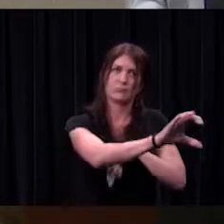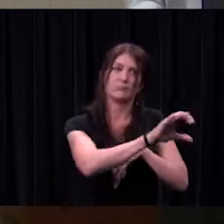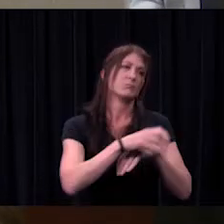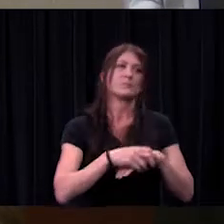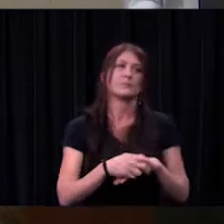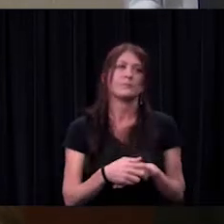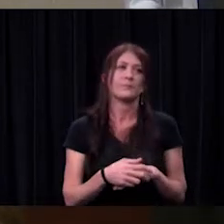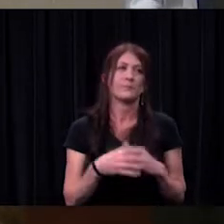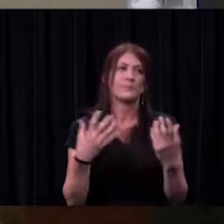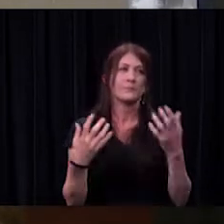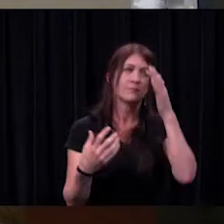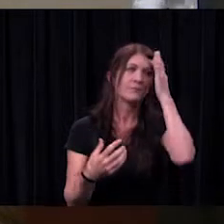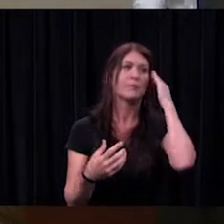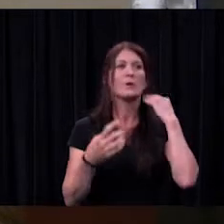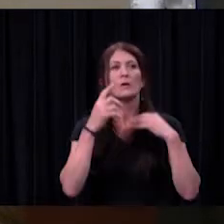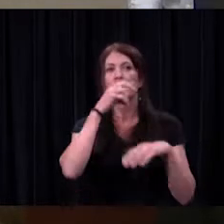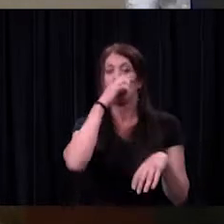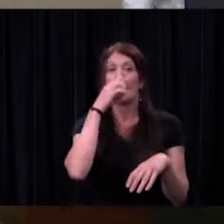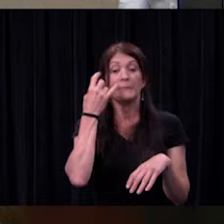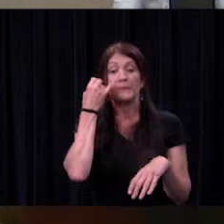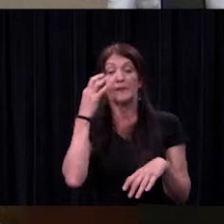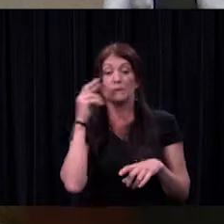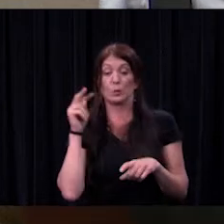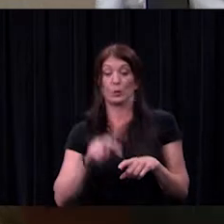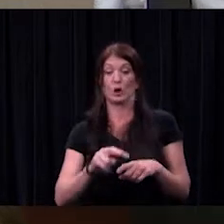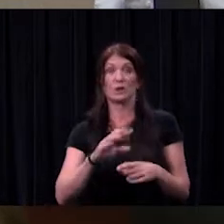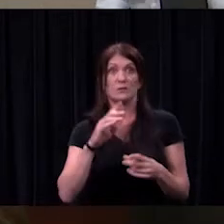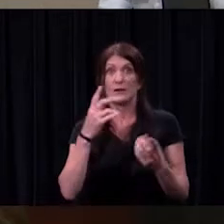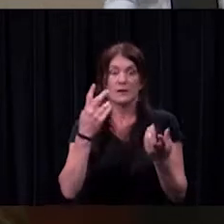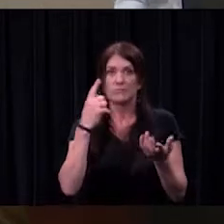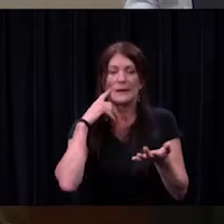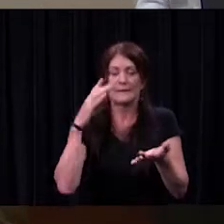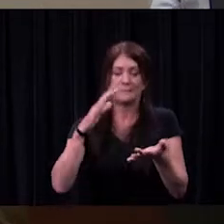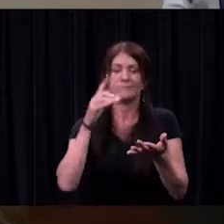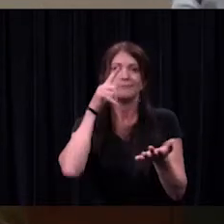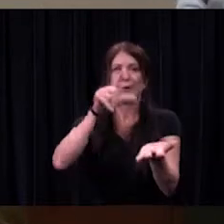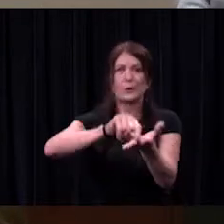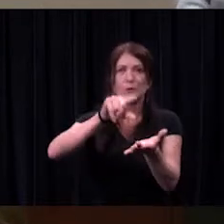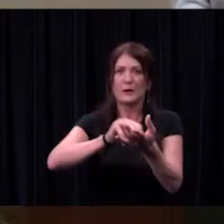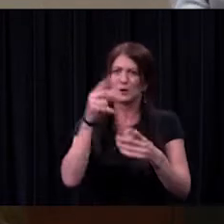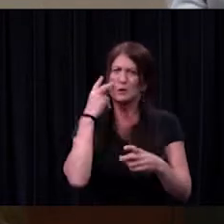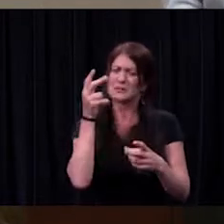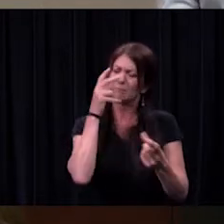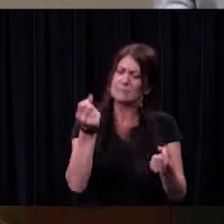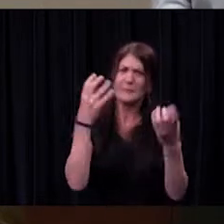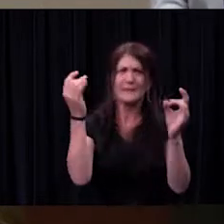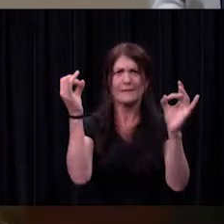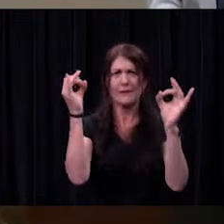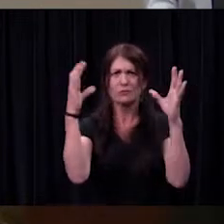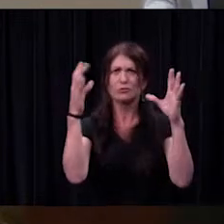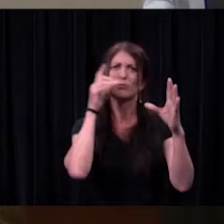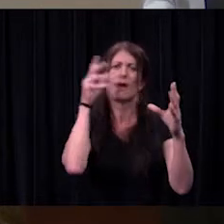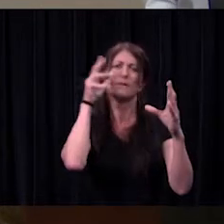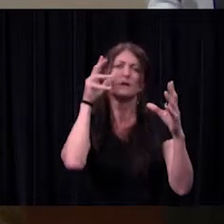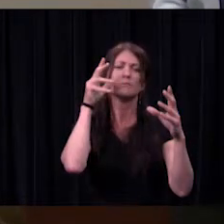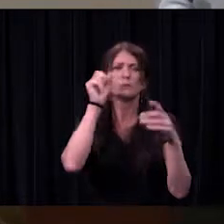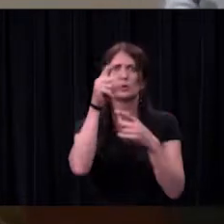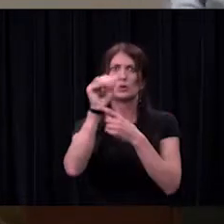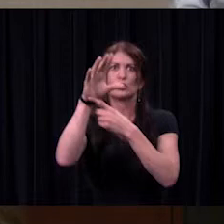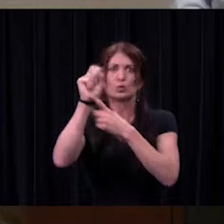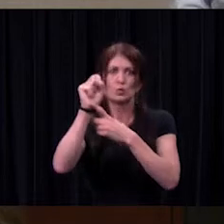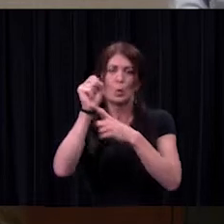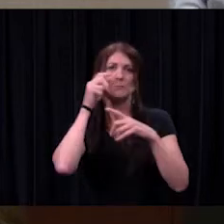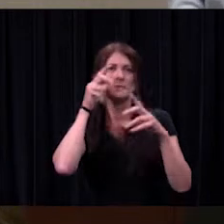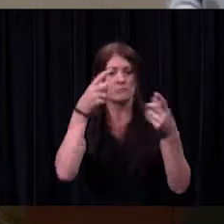You pick up the paper, you see the catastrophic storms that are taking place. And not necessarily in the district, but it